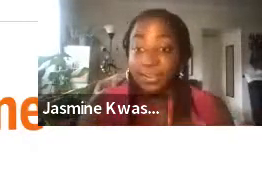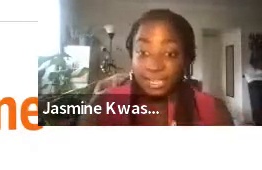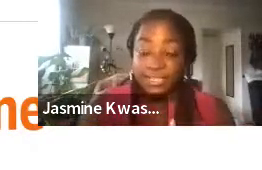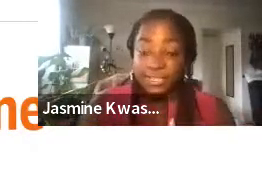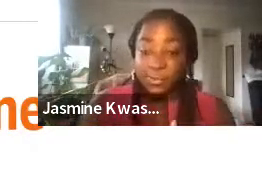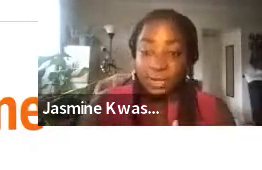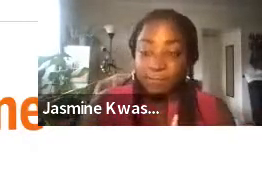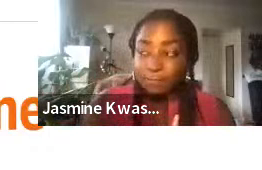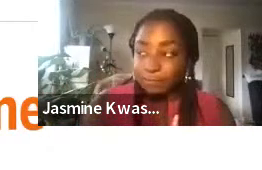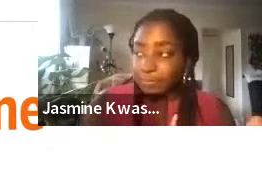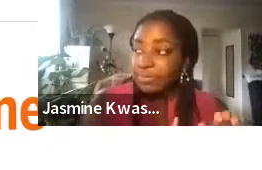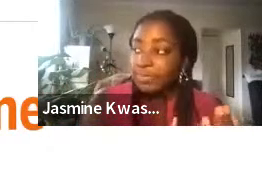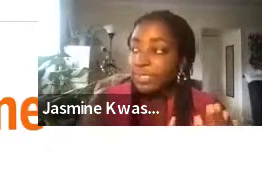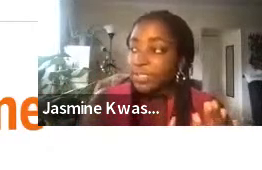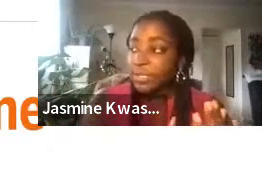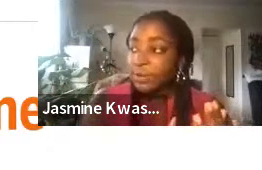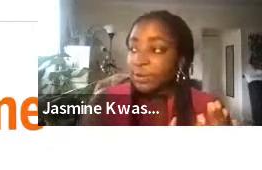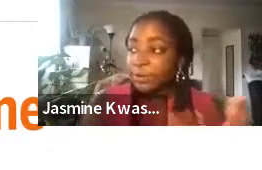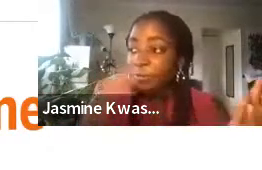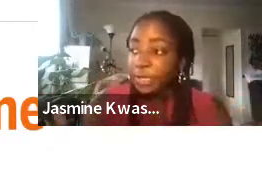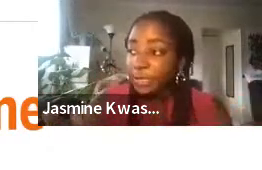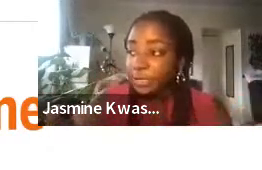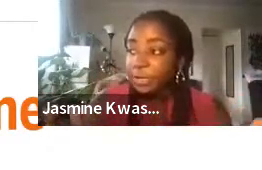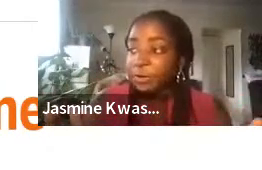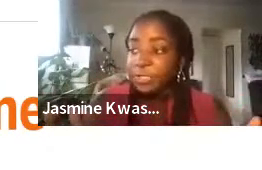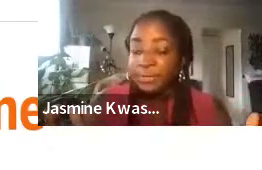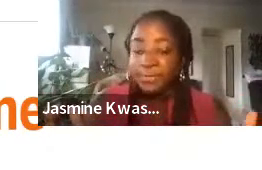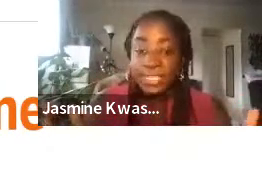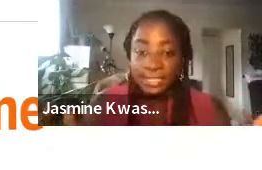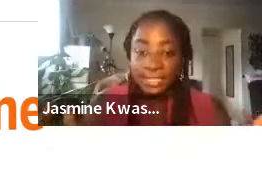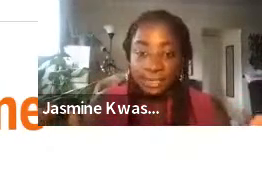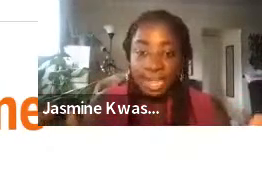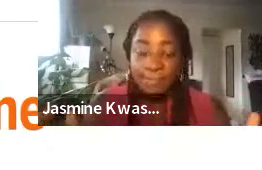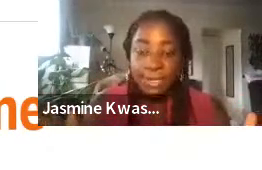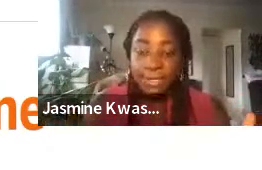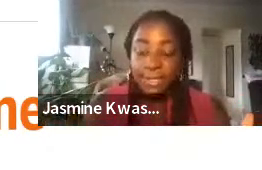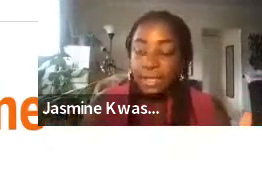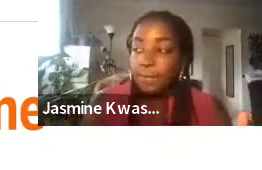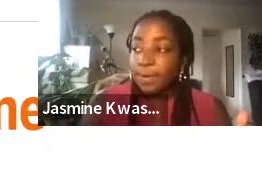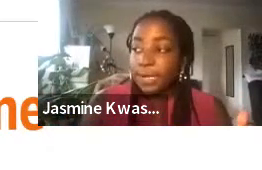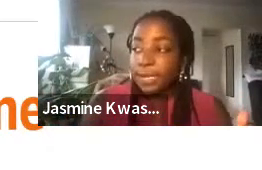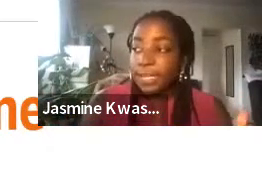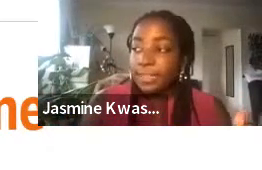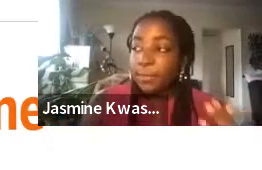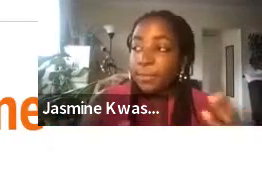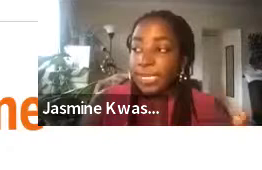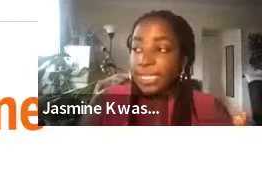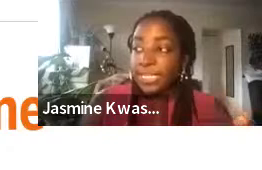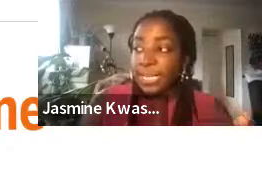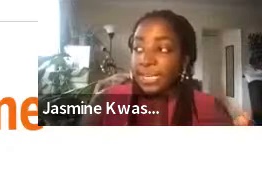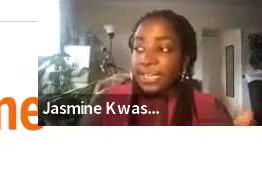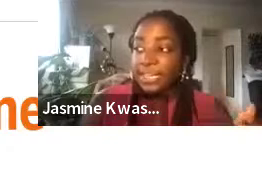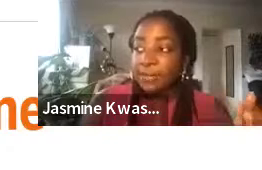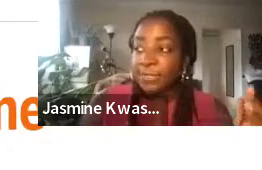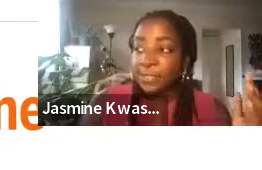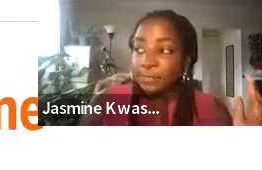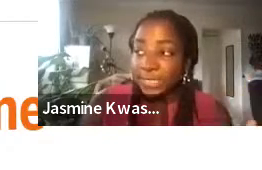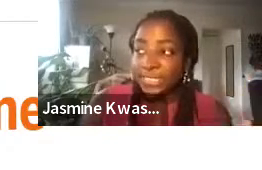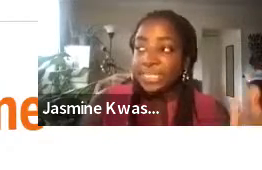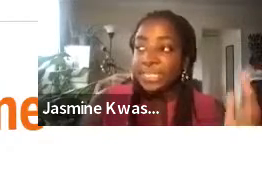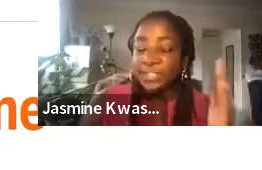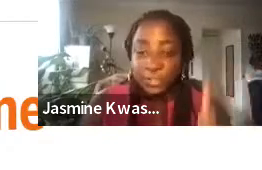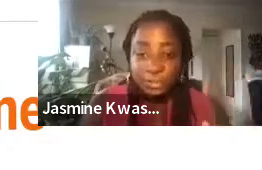off of slave days as well. So you can read on your own some of these things that are happening, but the point is that there